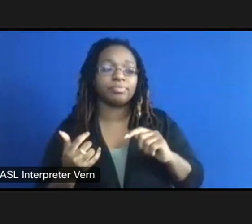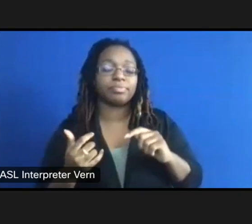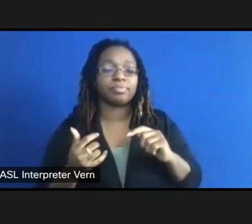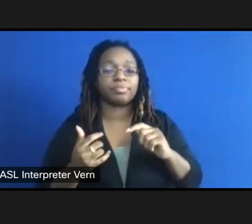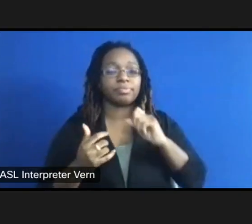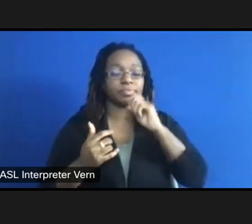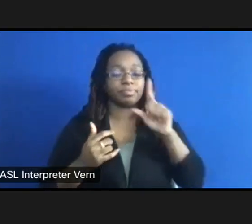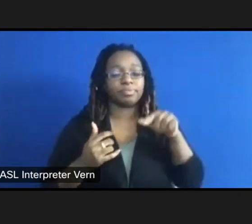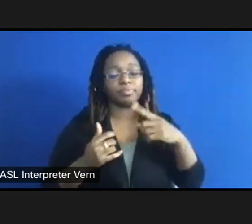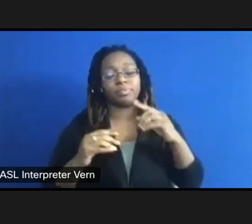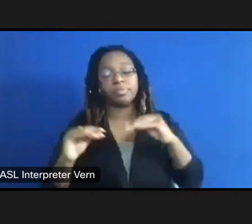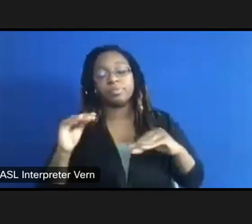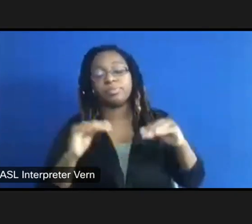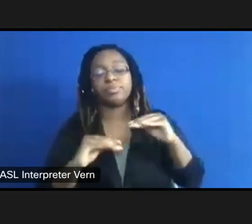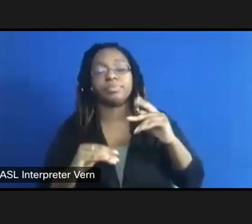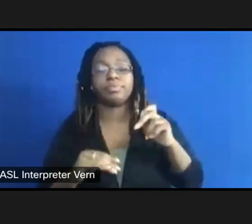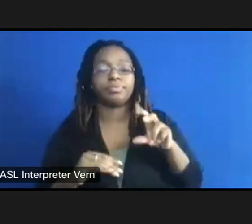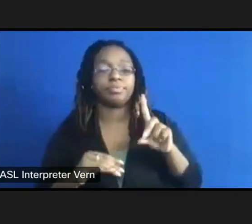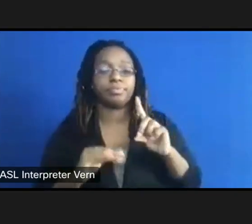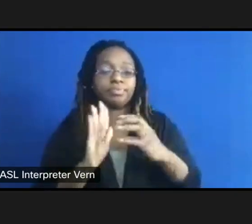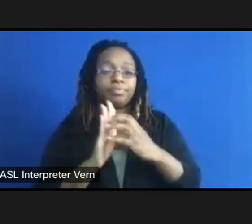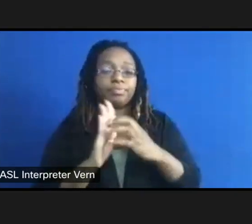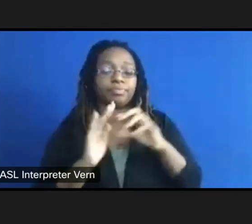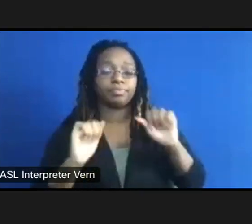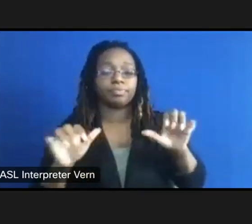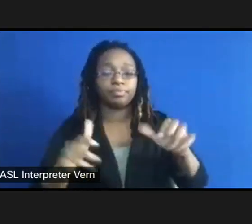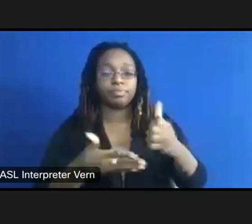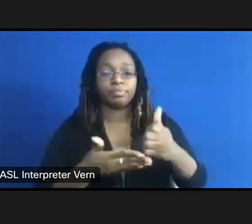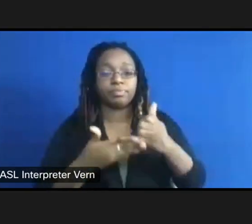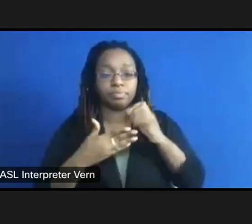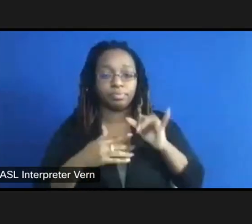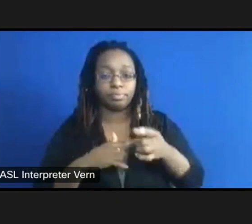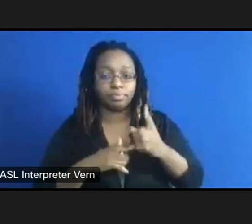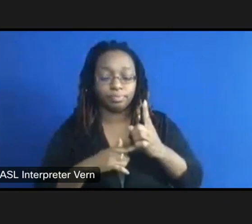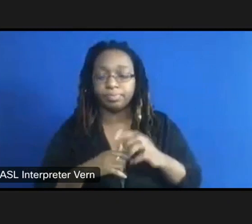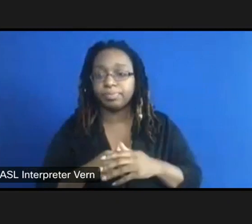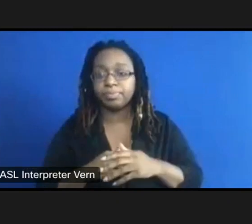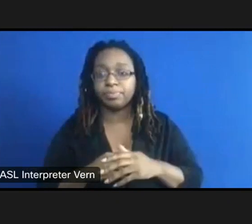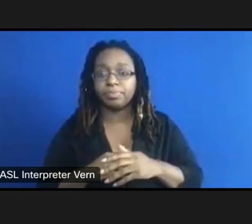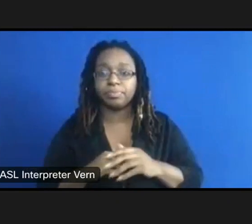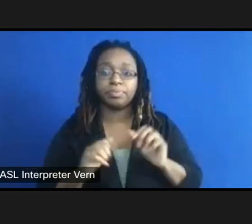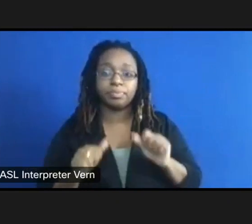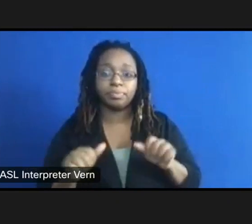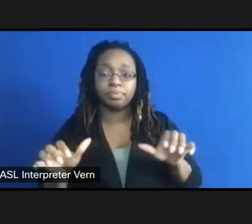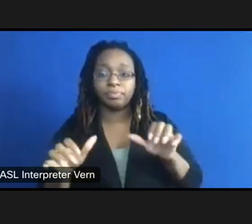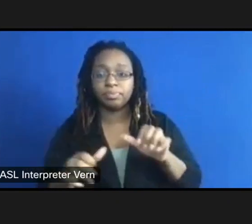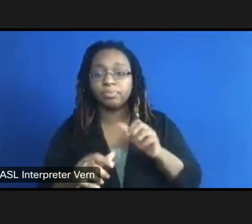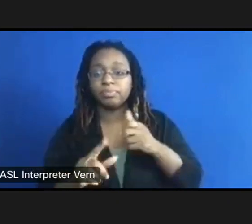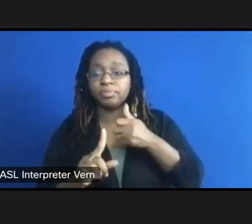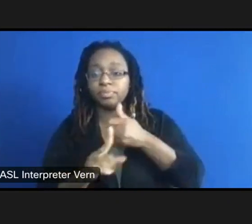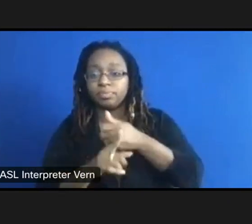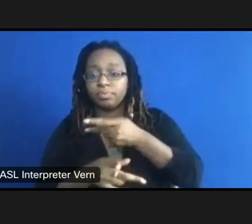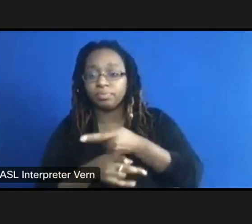I do to help myself in that moment? Well, I can think of either self-care or coping strategies such